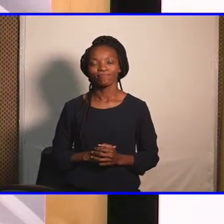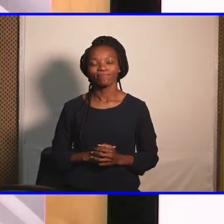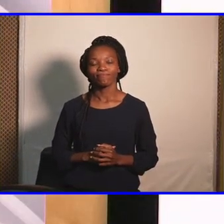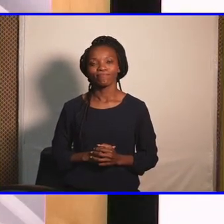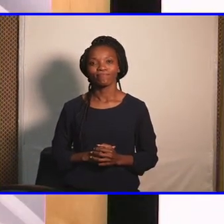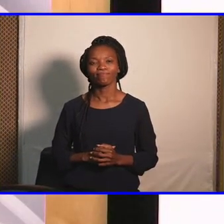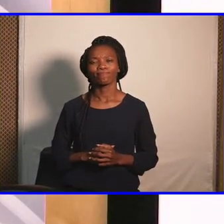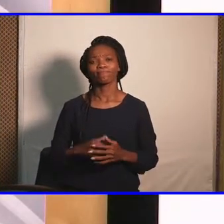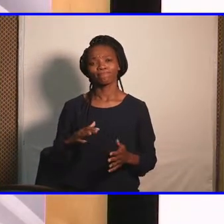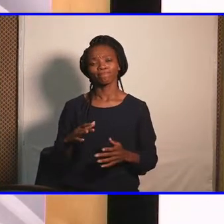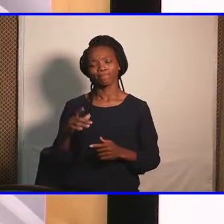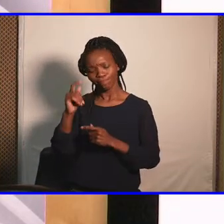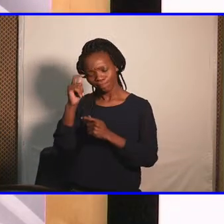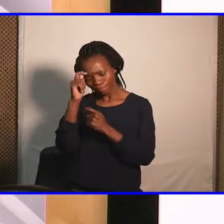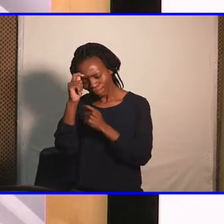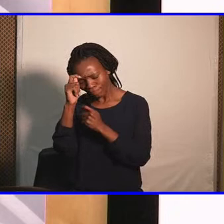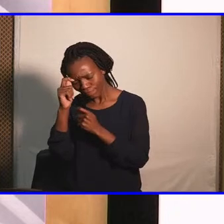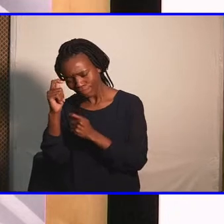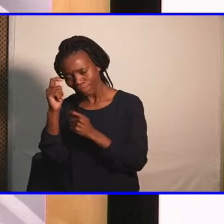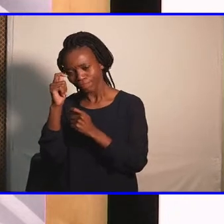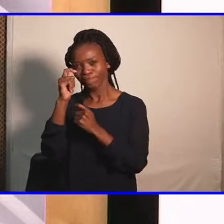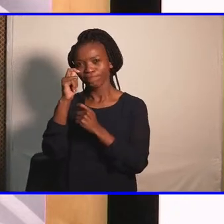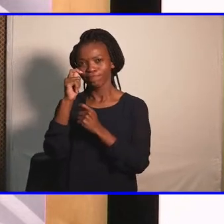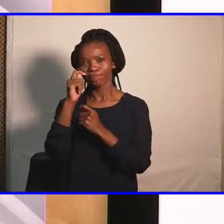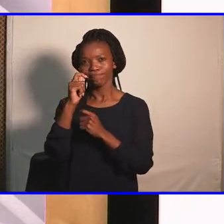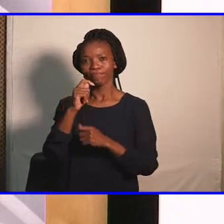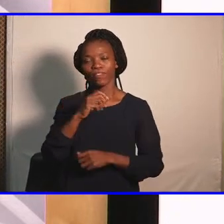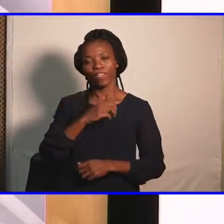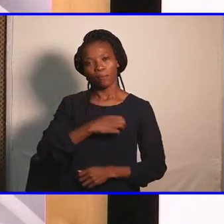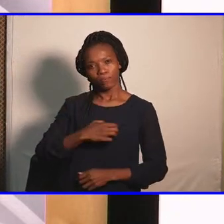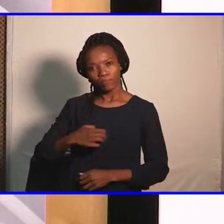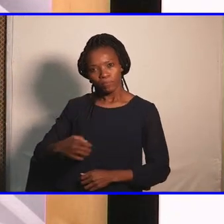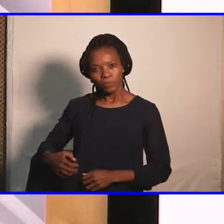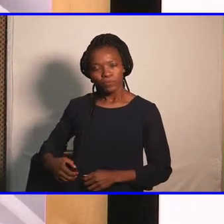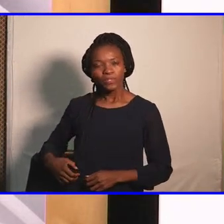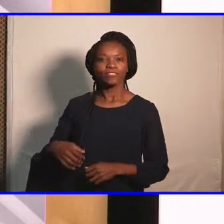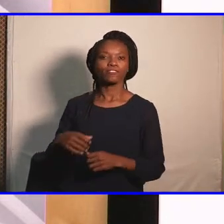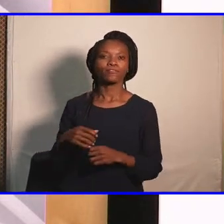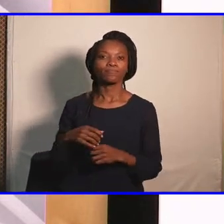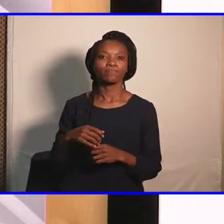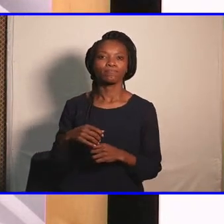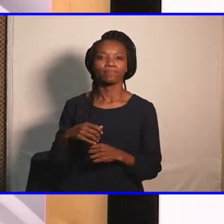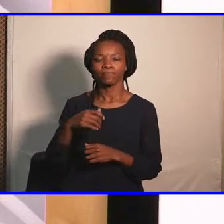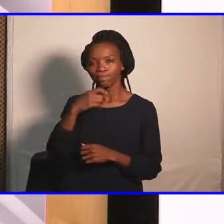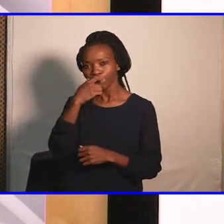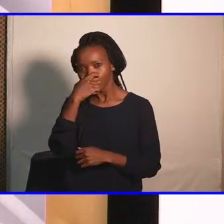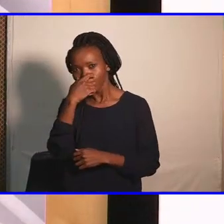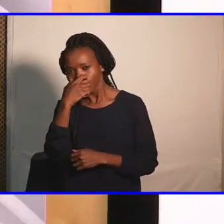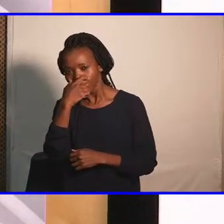His Excellency, President Matamela Cyril Ramaphosa,